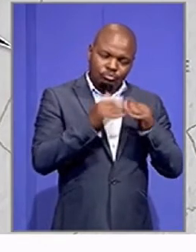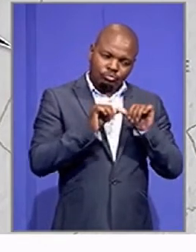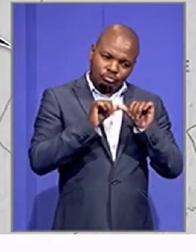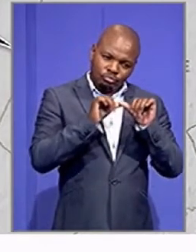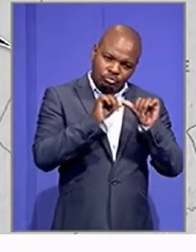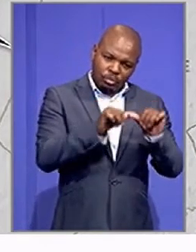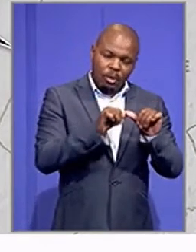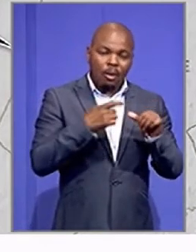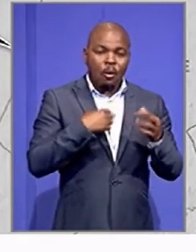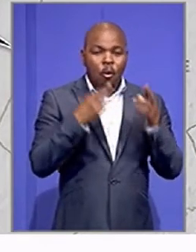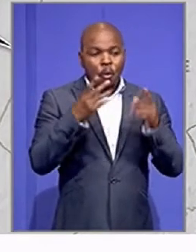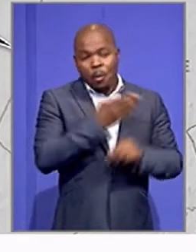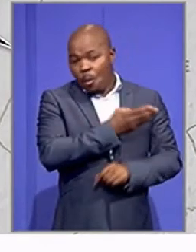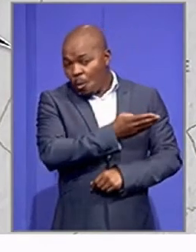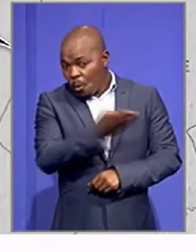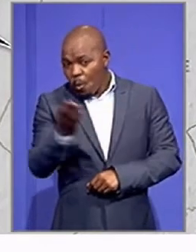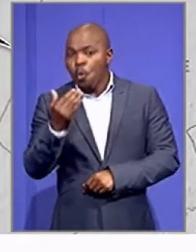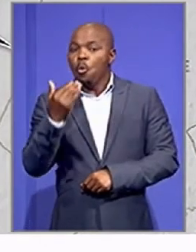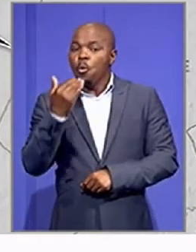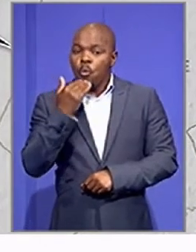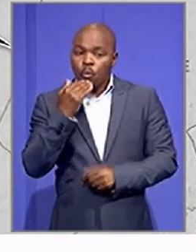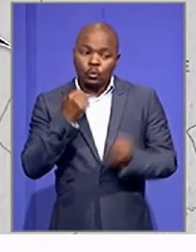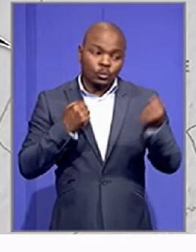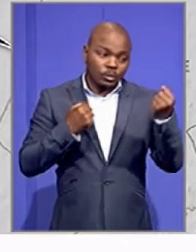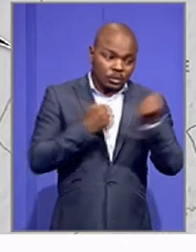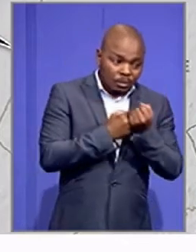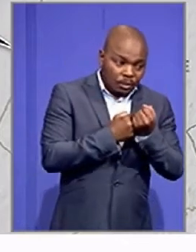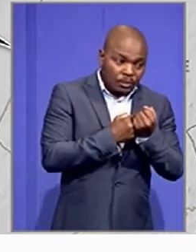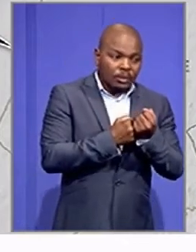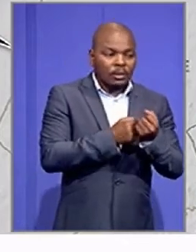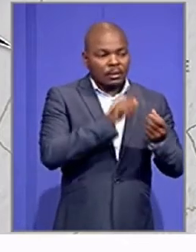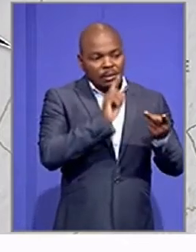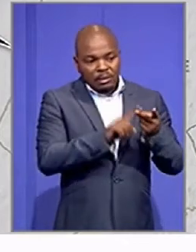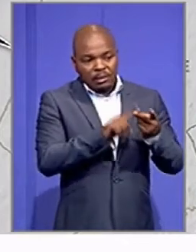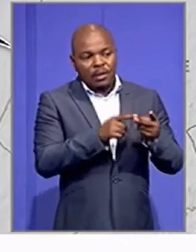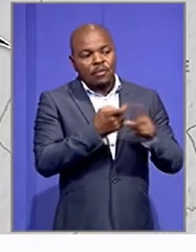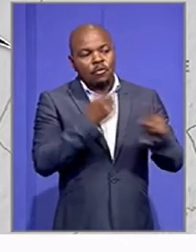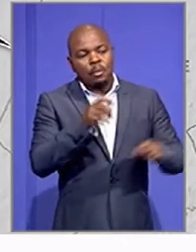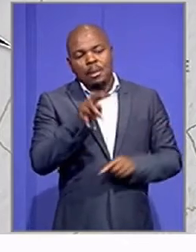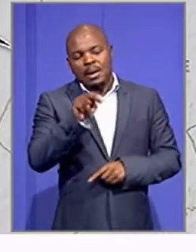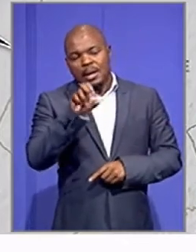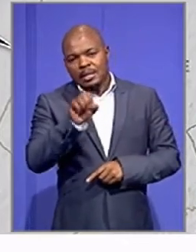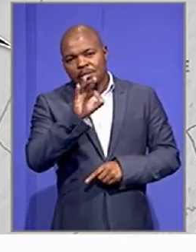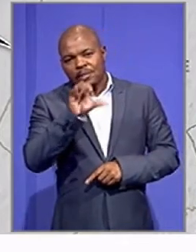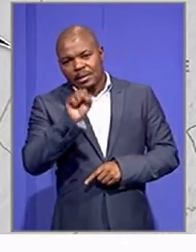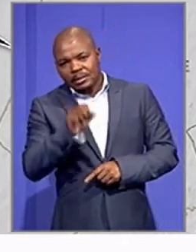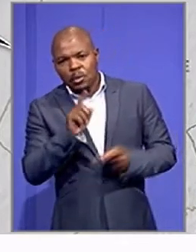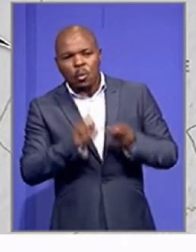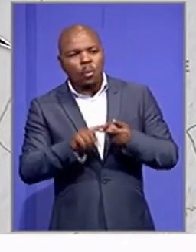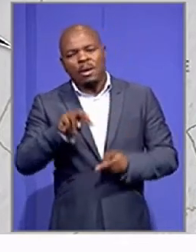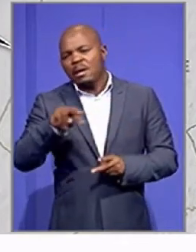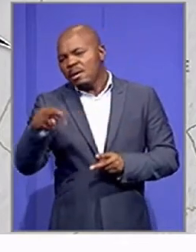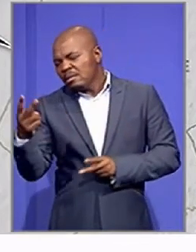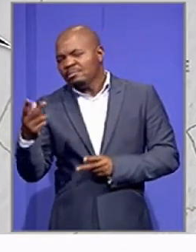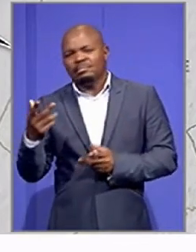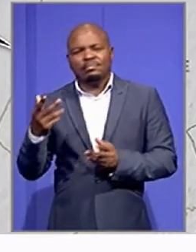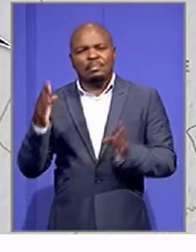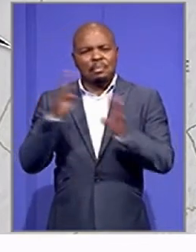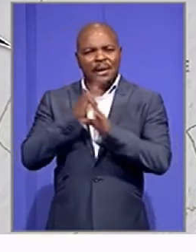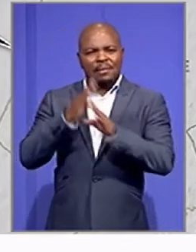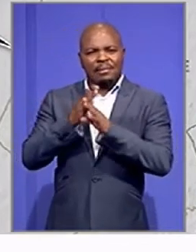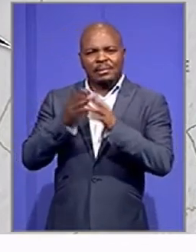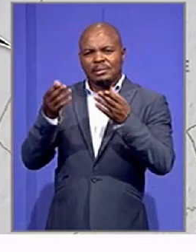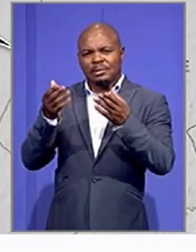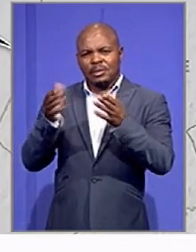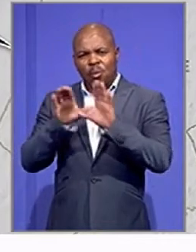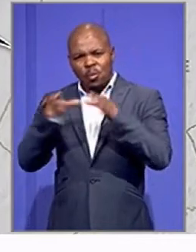all those who are going to be able to support them with financial support, whether it be from NSFAS or any other private institutions that will be